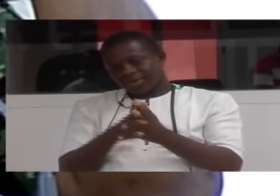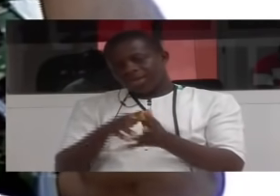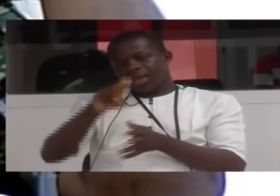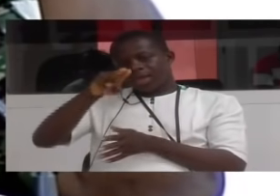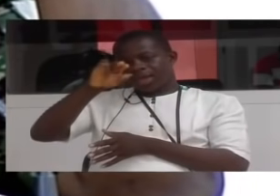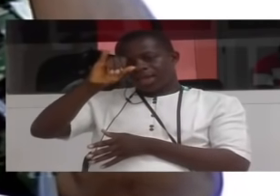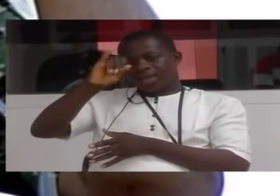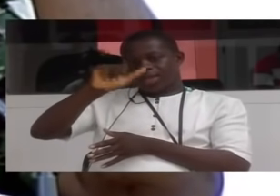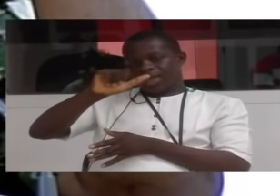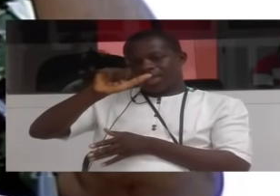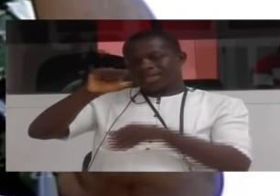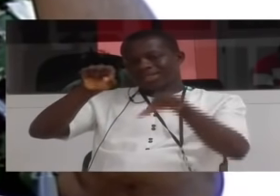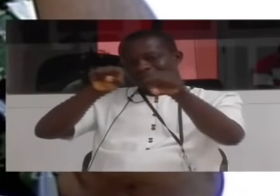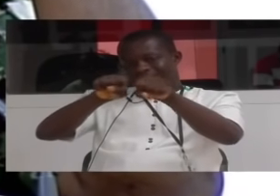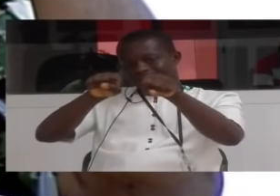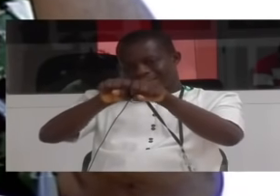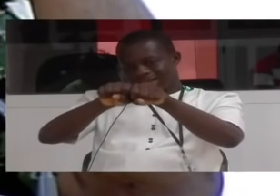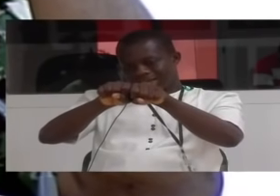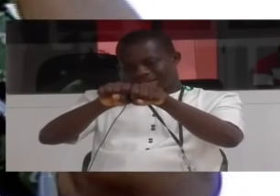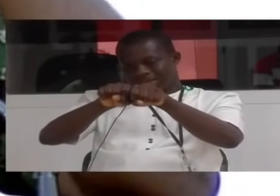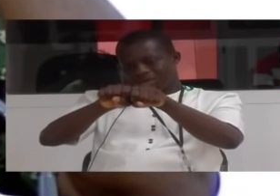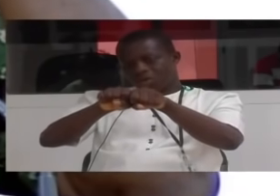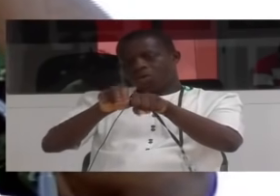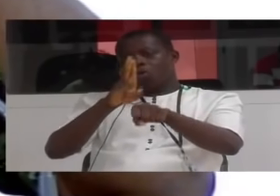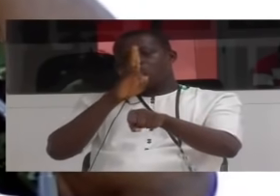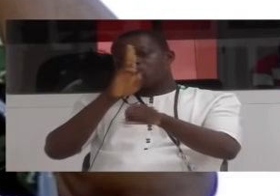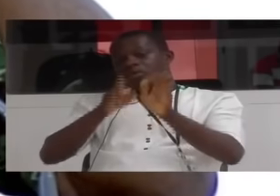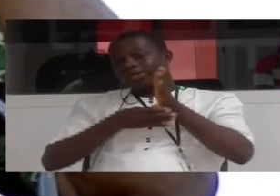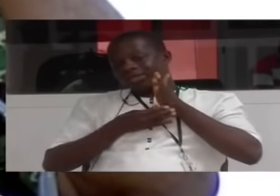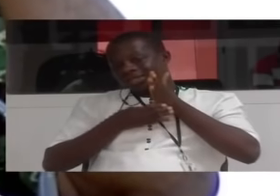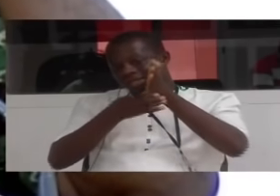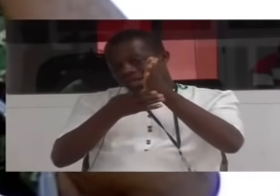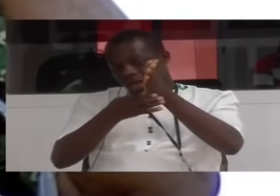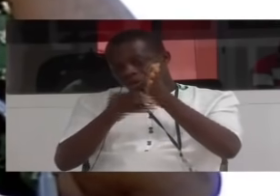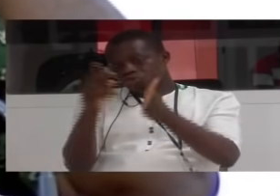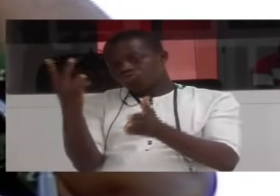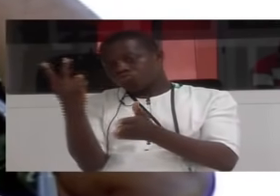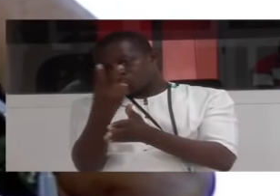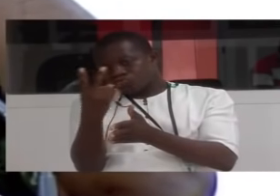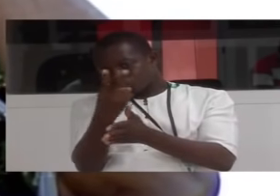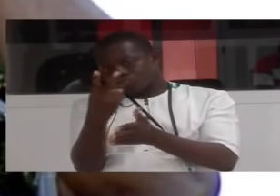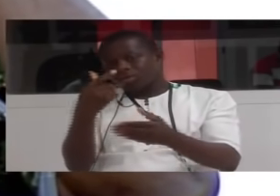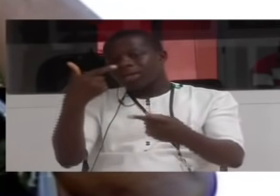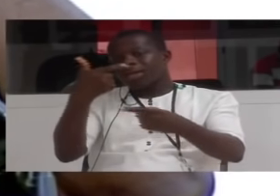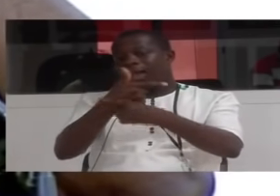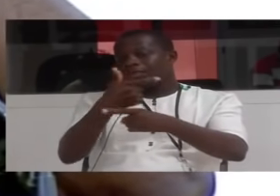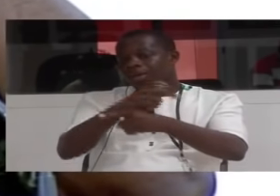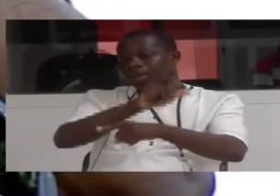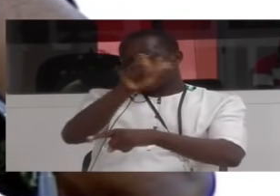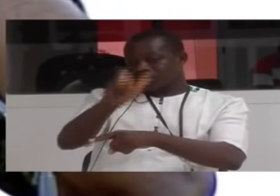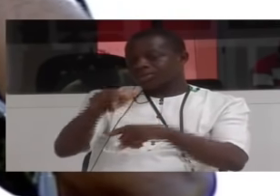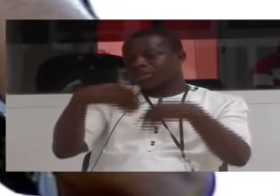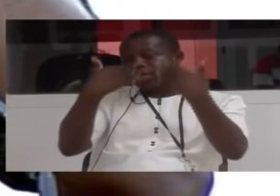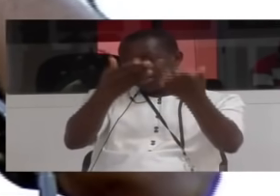NIA Senegalais bu jité ñaari Gambian yoyu. He said to